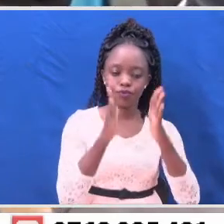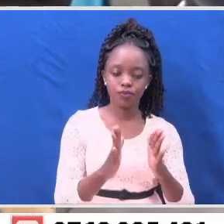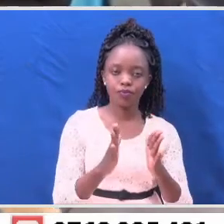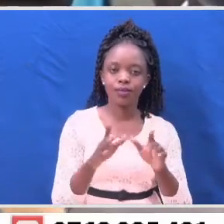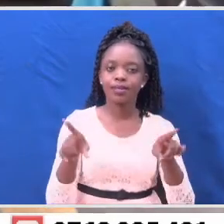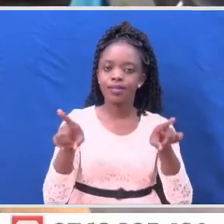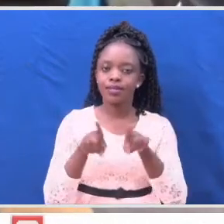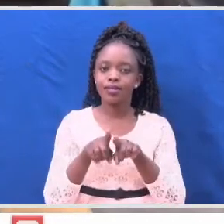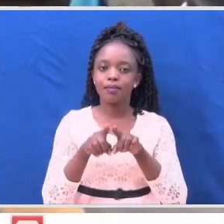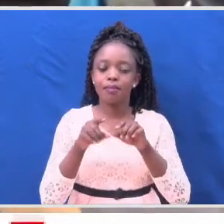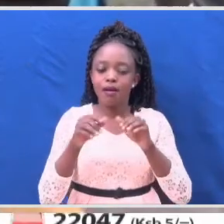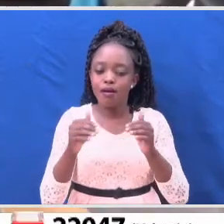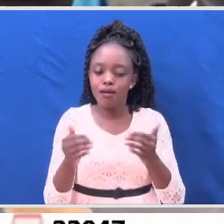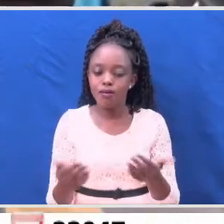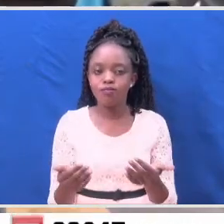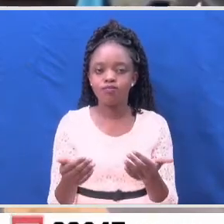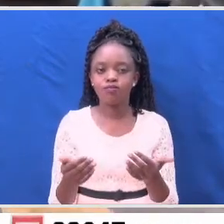vile